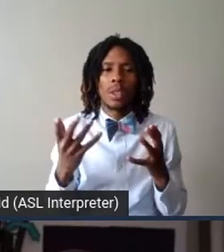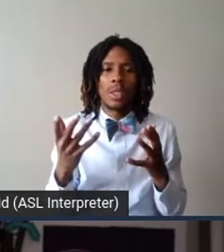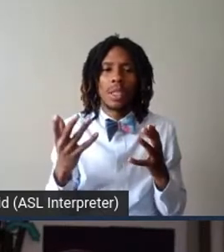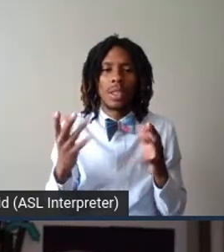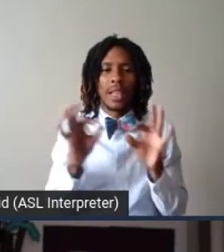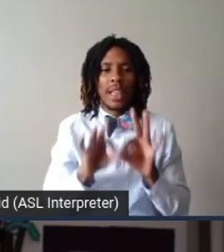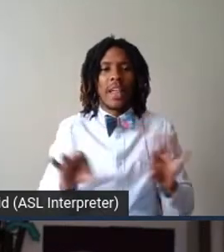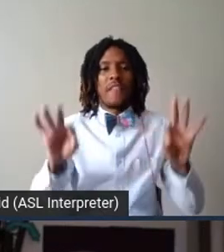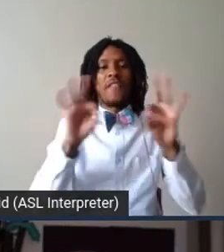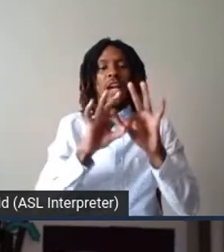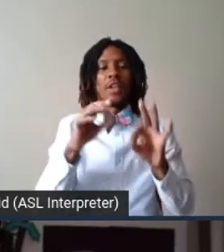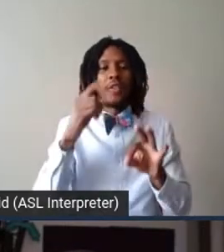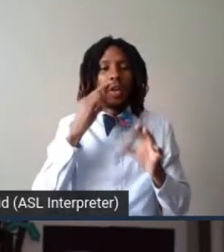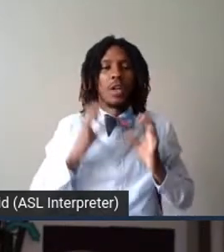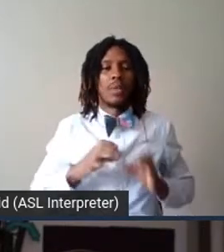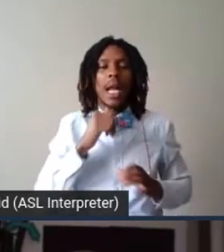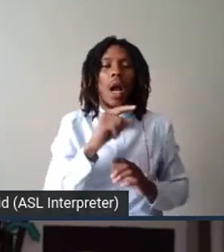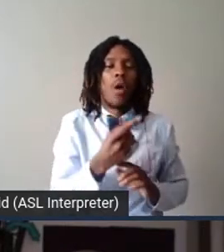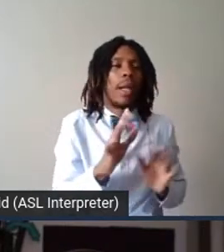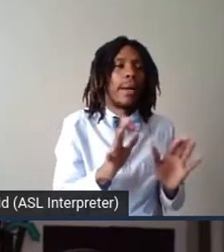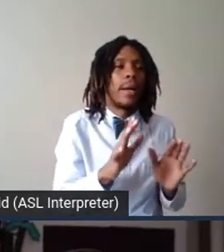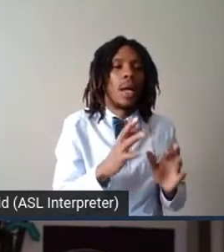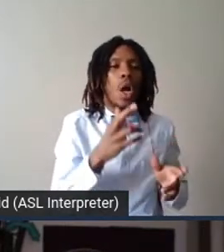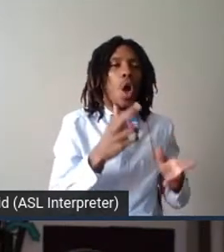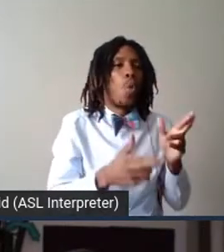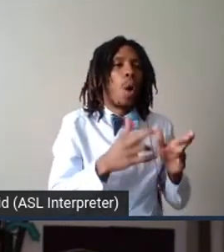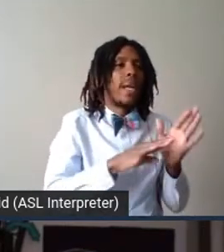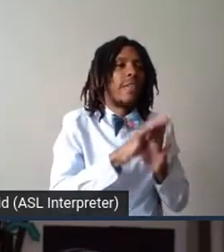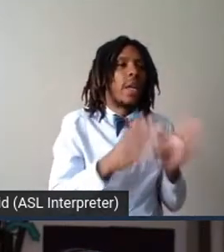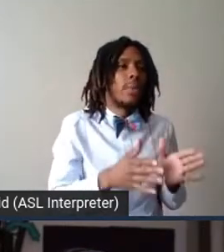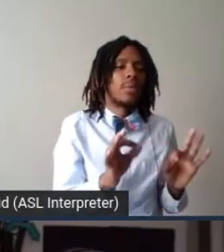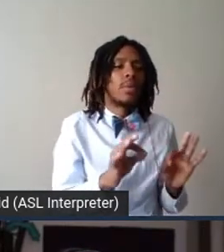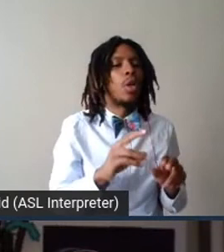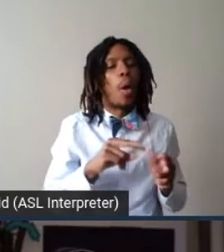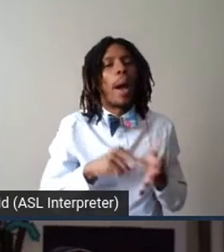customers in this case? I'm not talking about just robot developers,